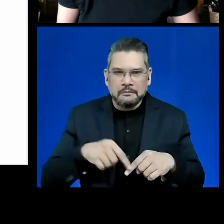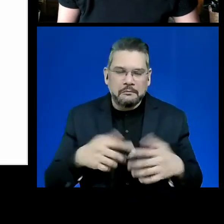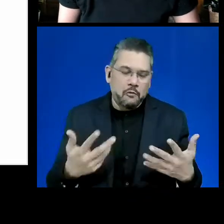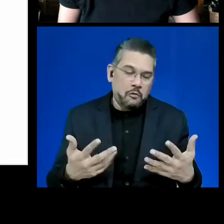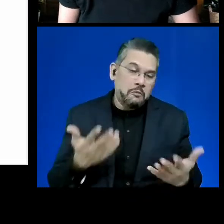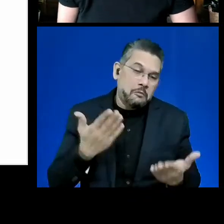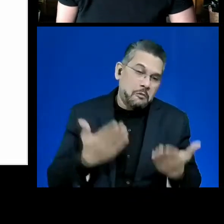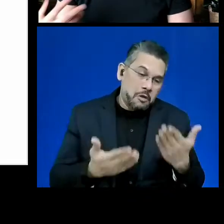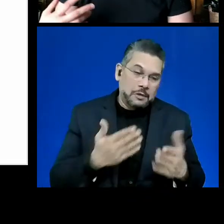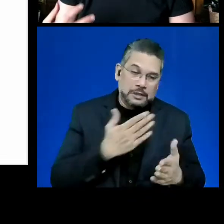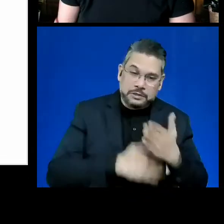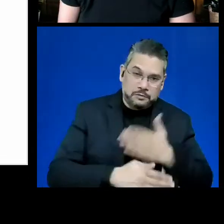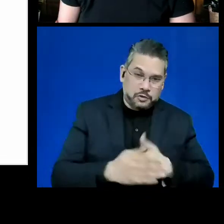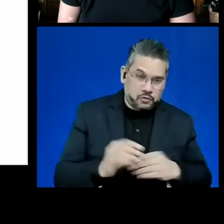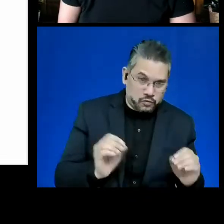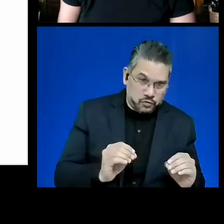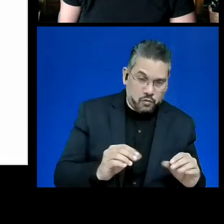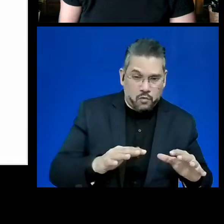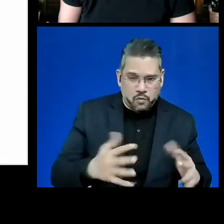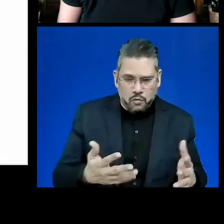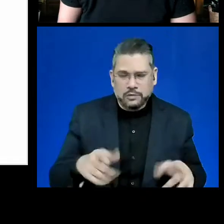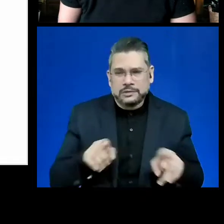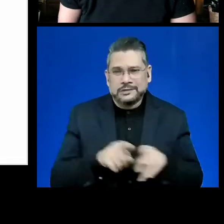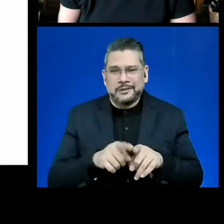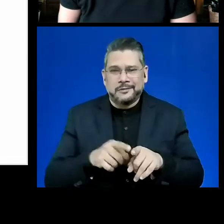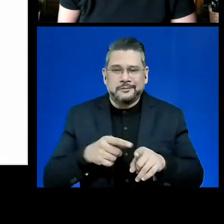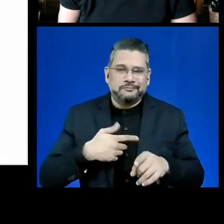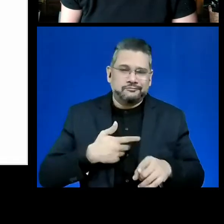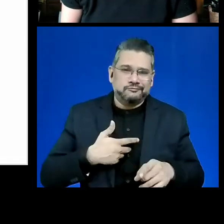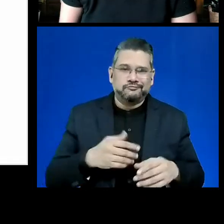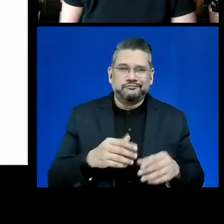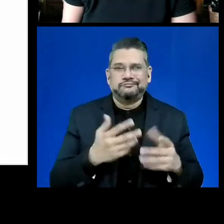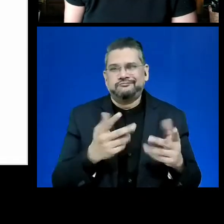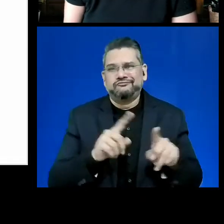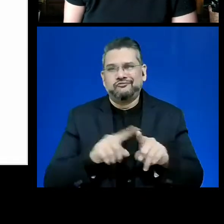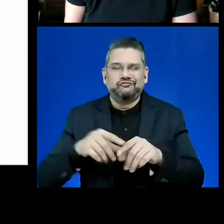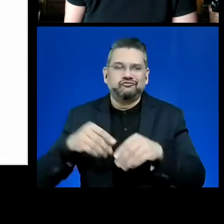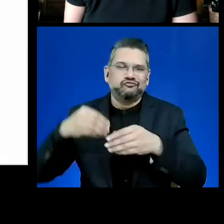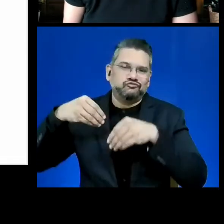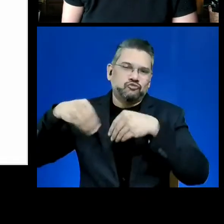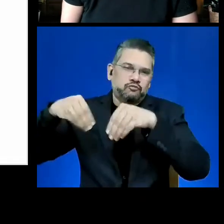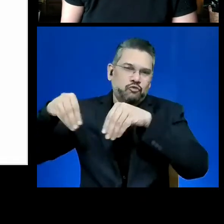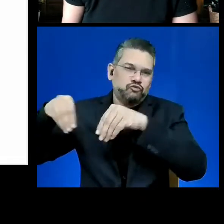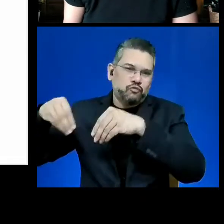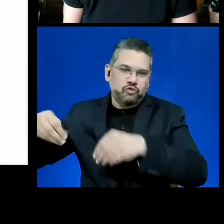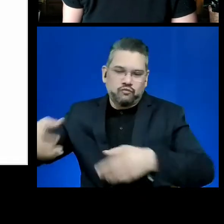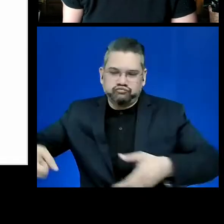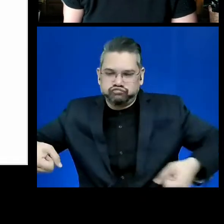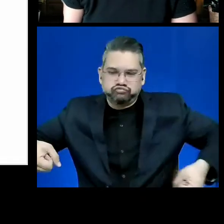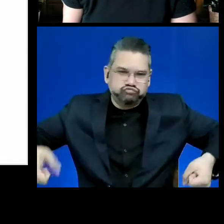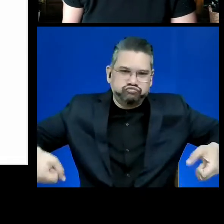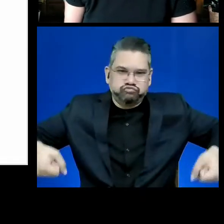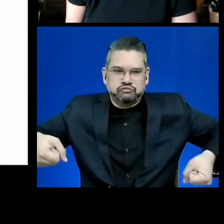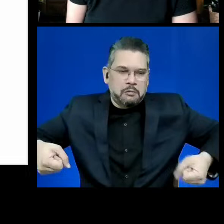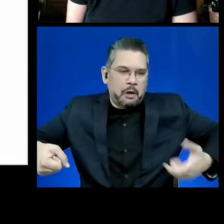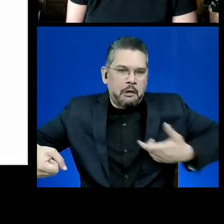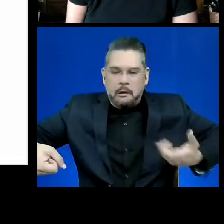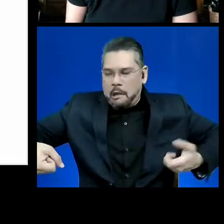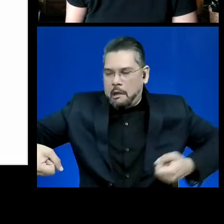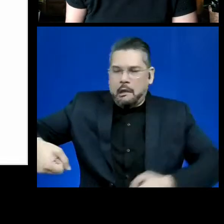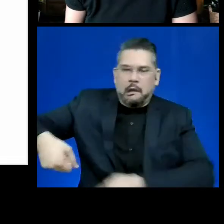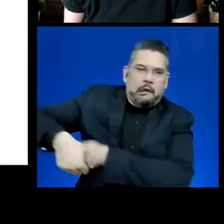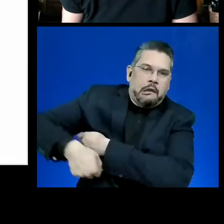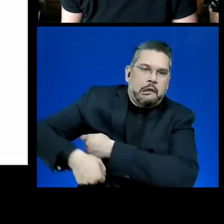your arms at the moment. Or you can be disabled, more long term, such as someone who might need to use a wheelchair or walk